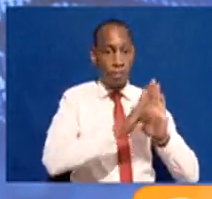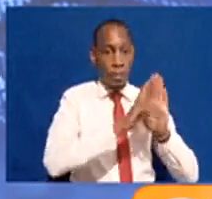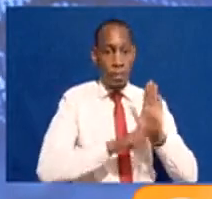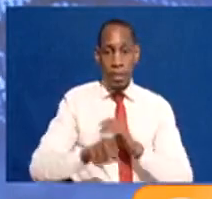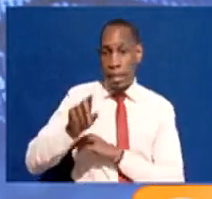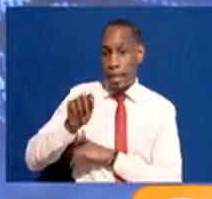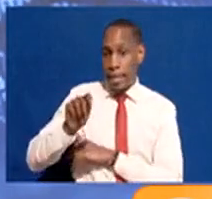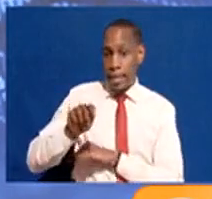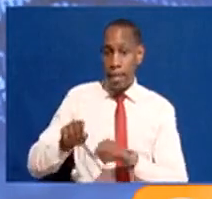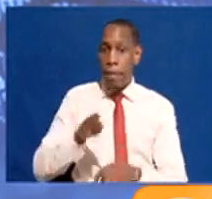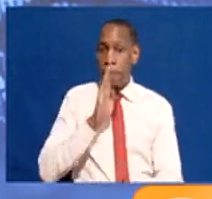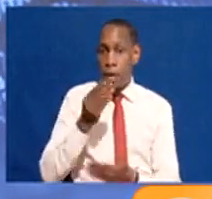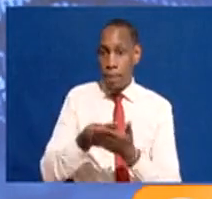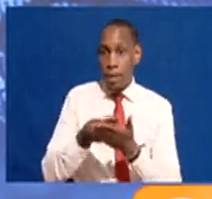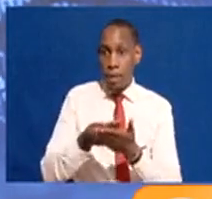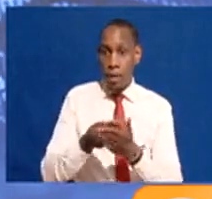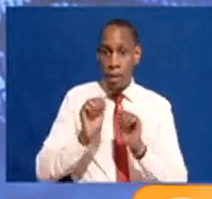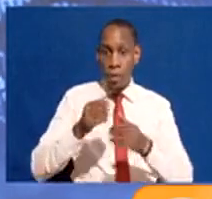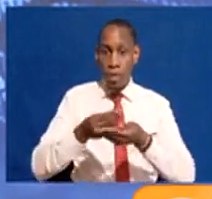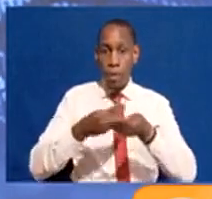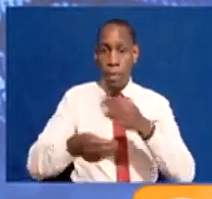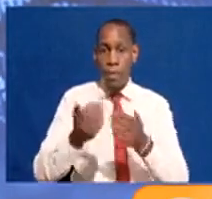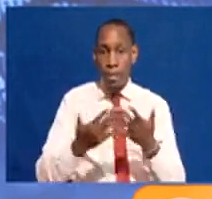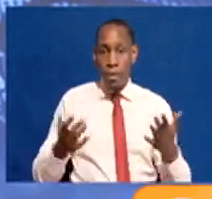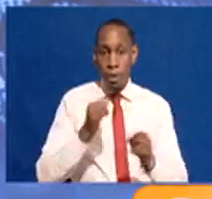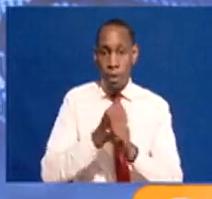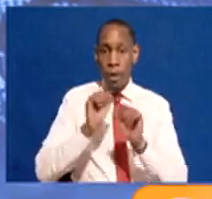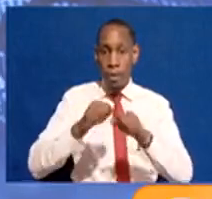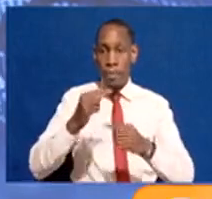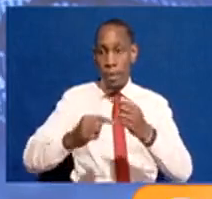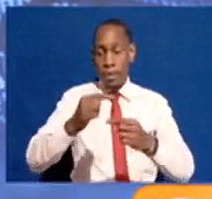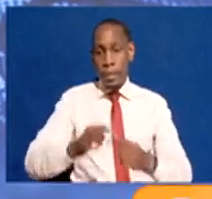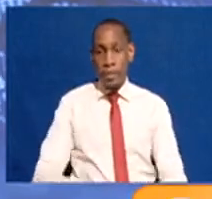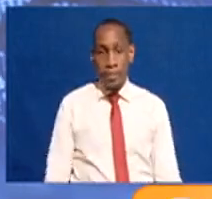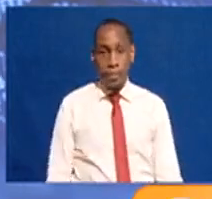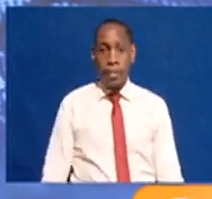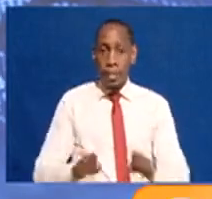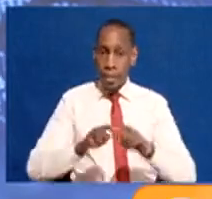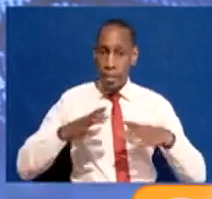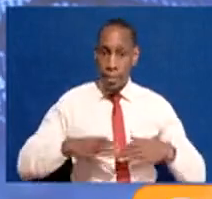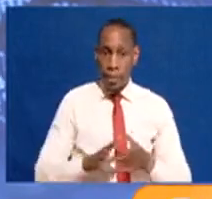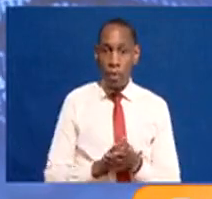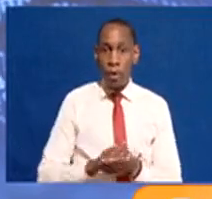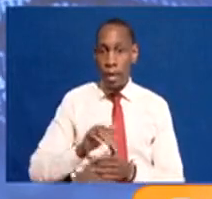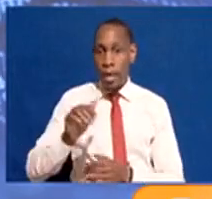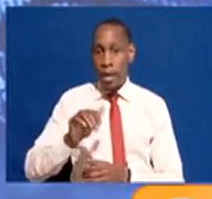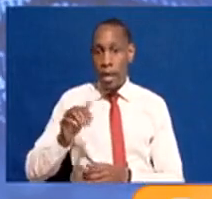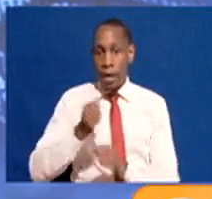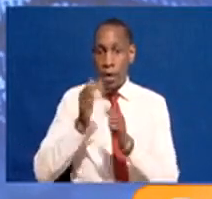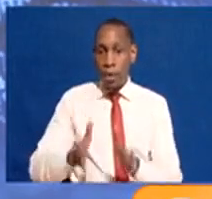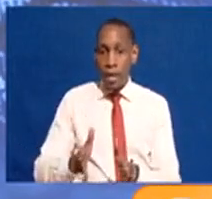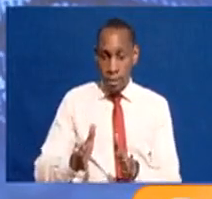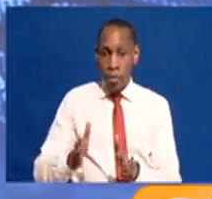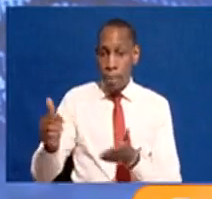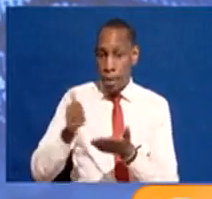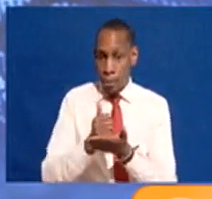tender. They borrowed money to purchase materials for the work to be done. People who have other employees who look up to